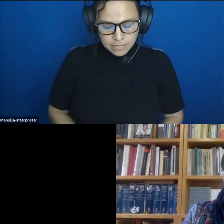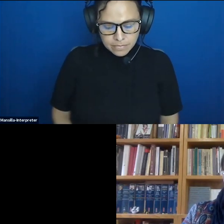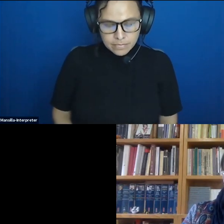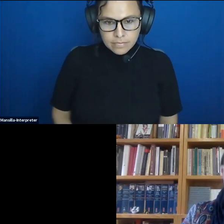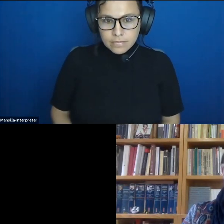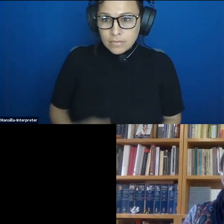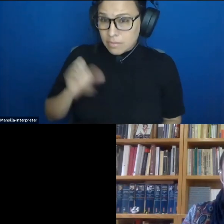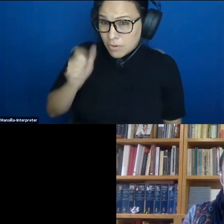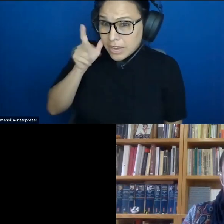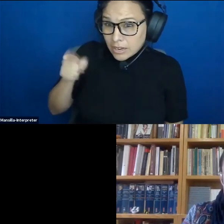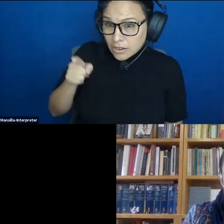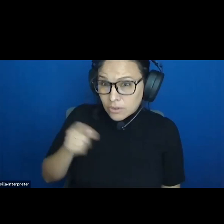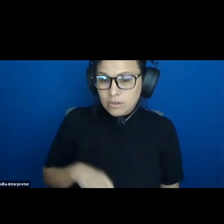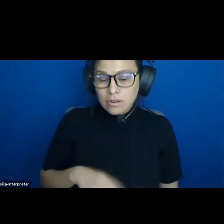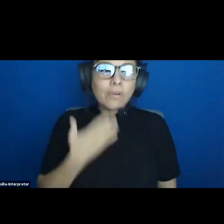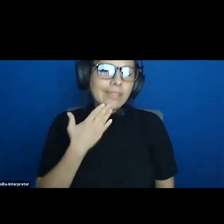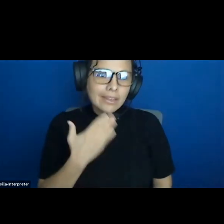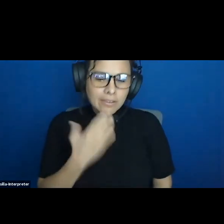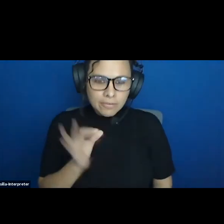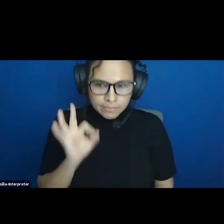We can hear you. Okay, thank you.